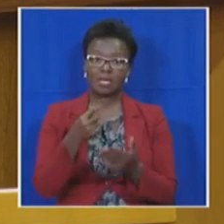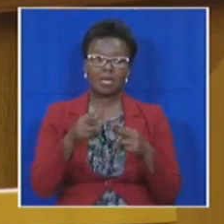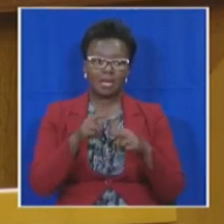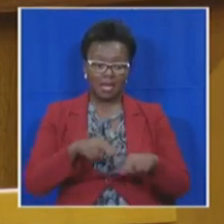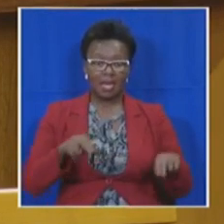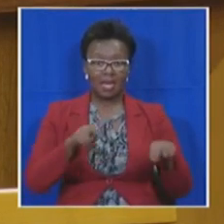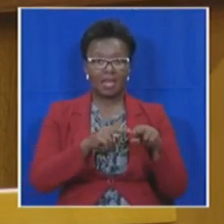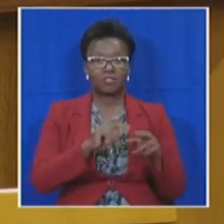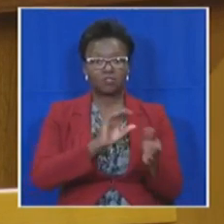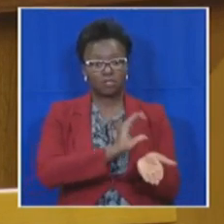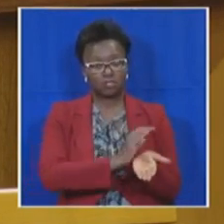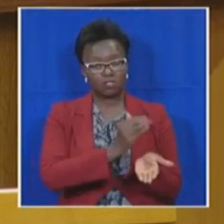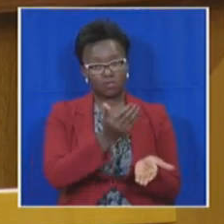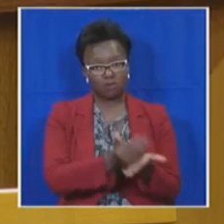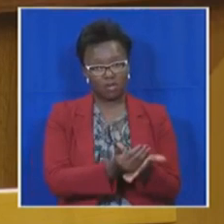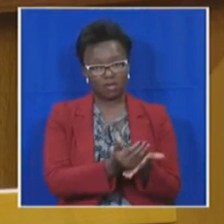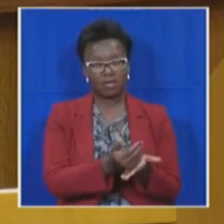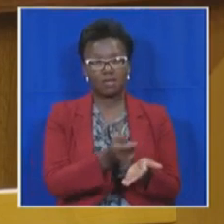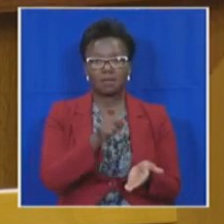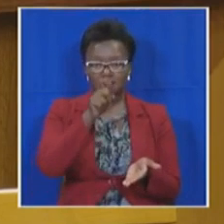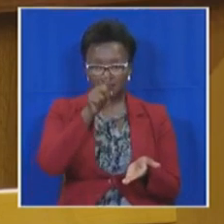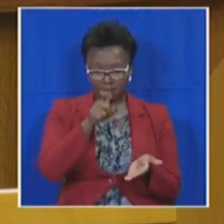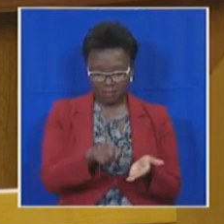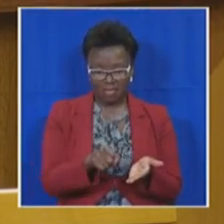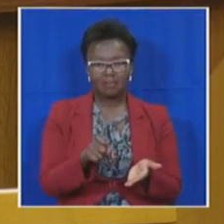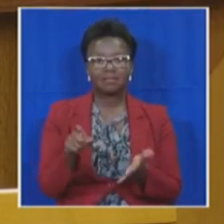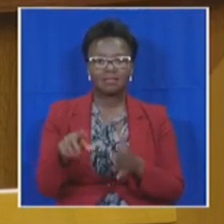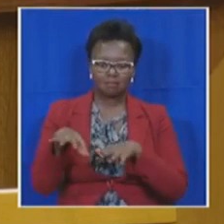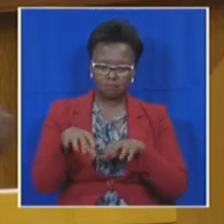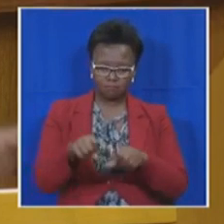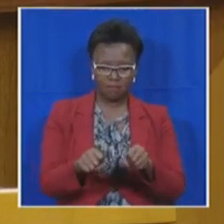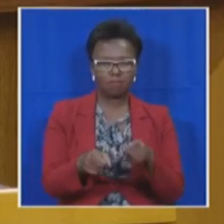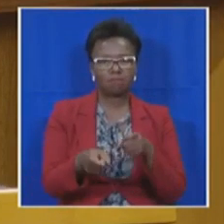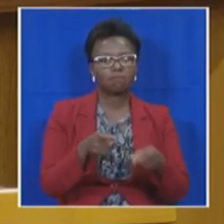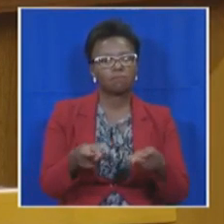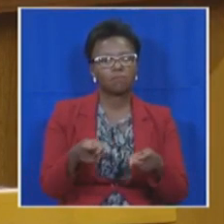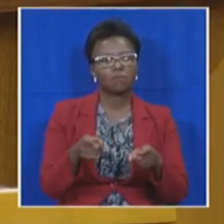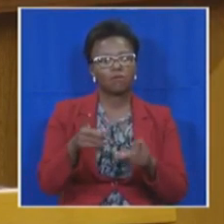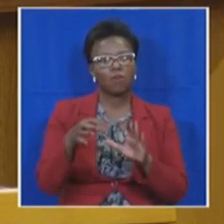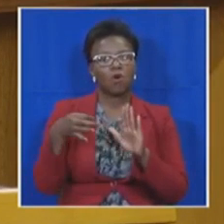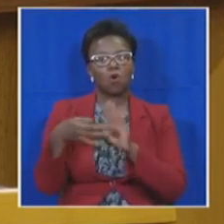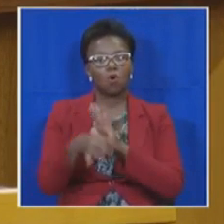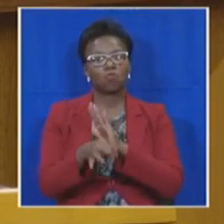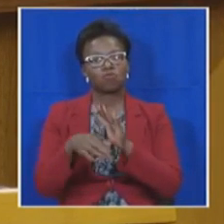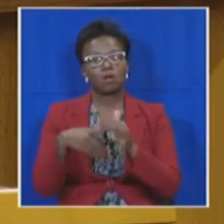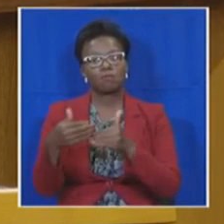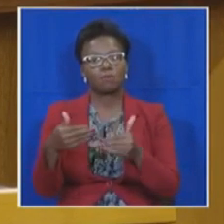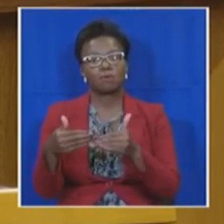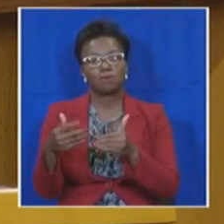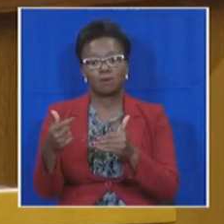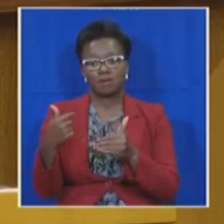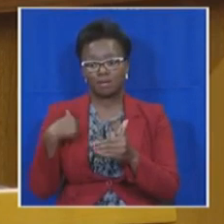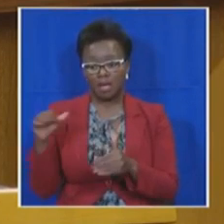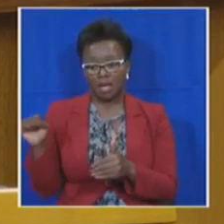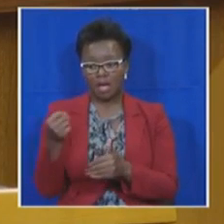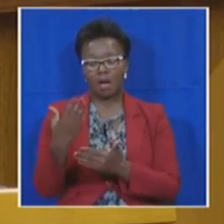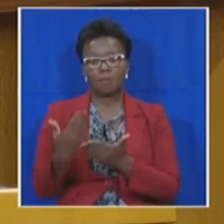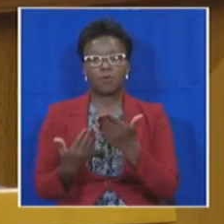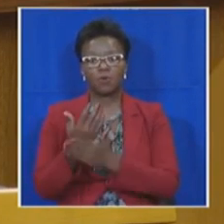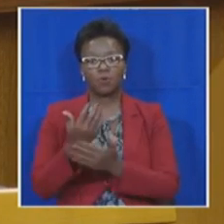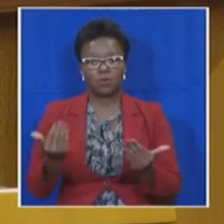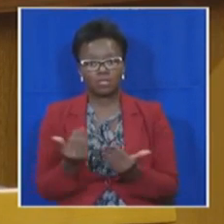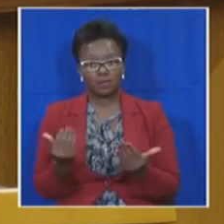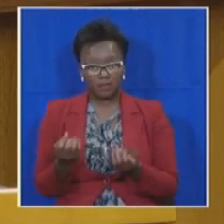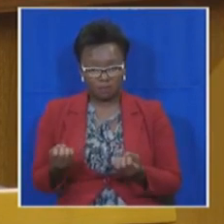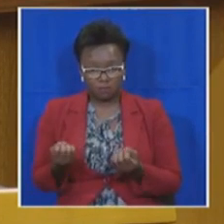Treasury take the lead role in the contractual negotiations as well as in the process of appointing a new service